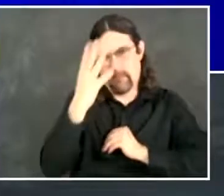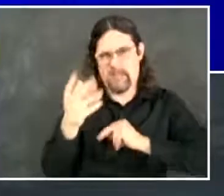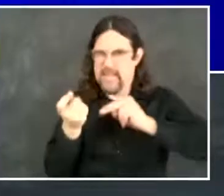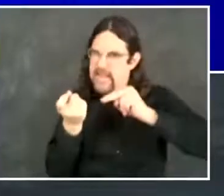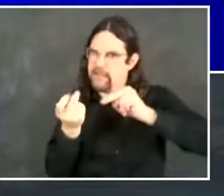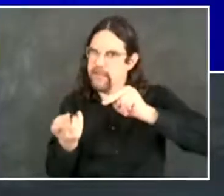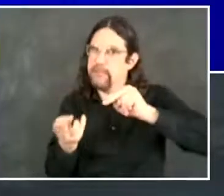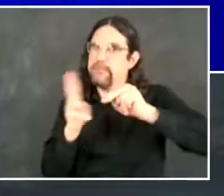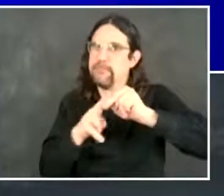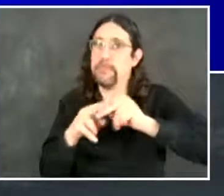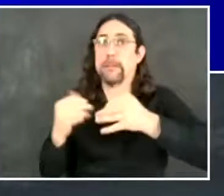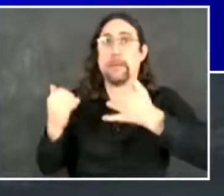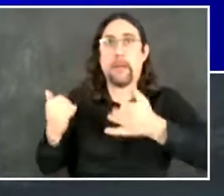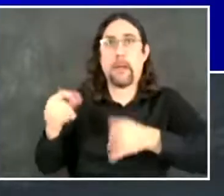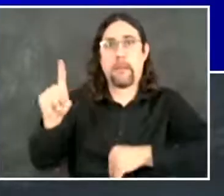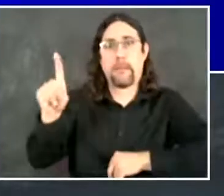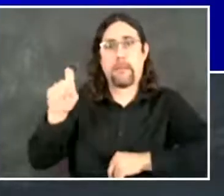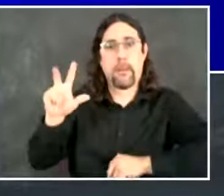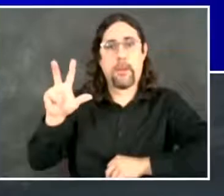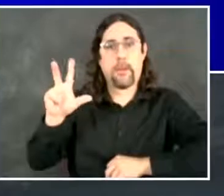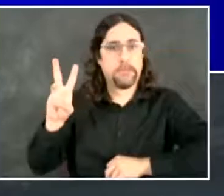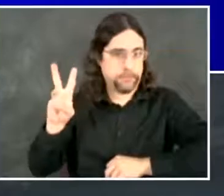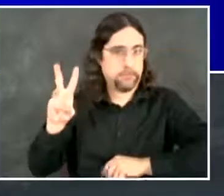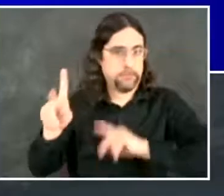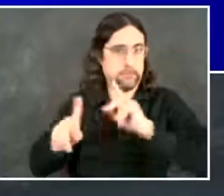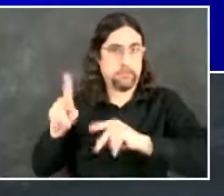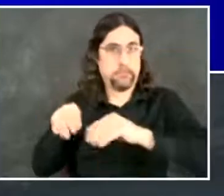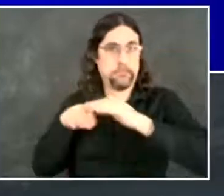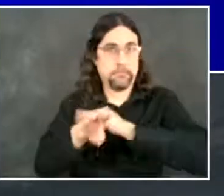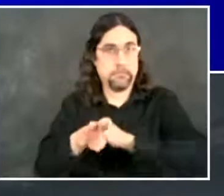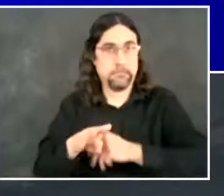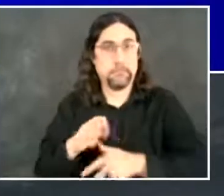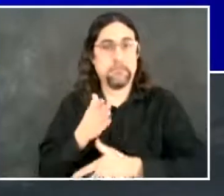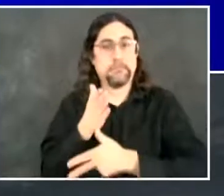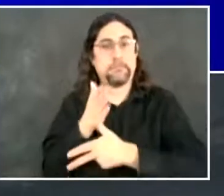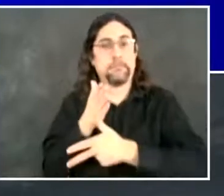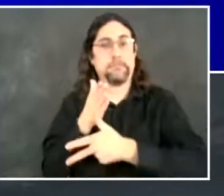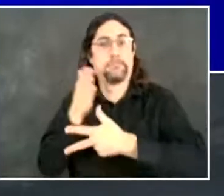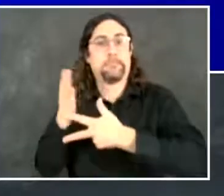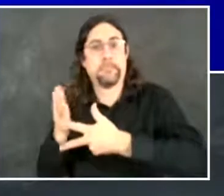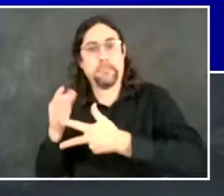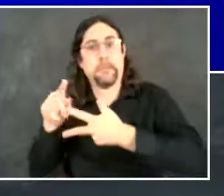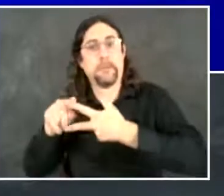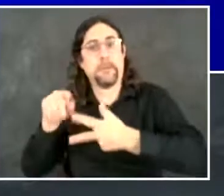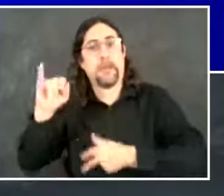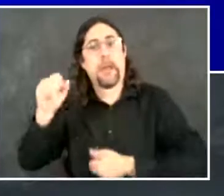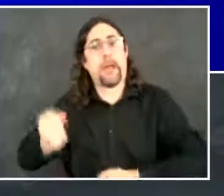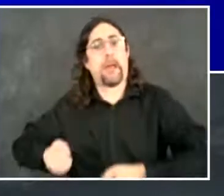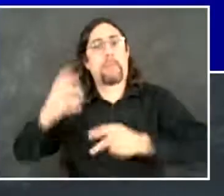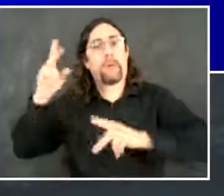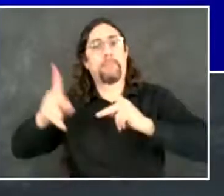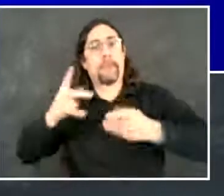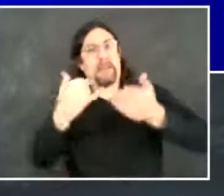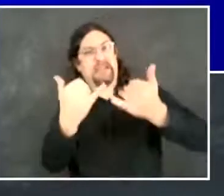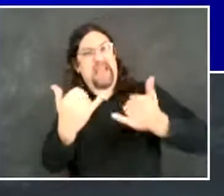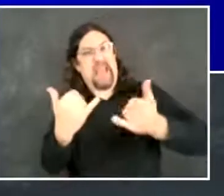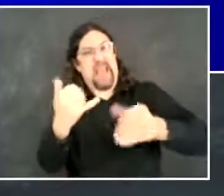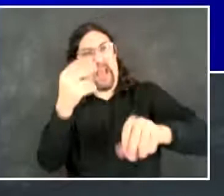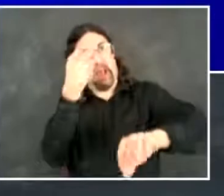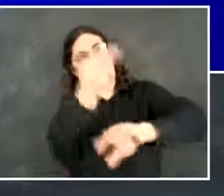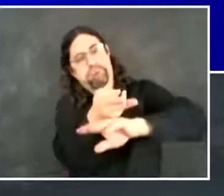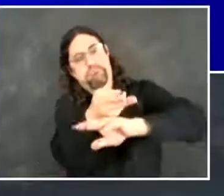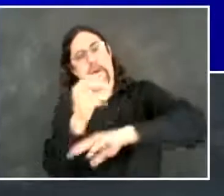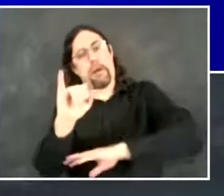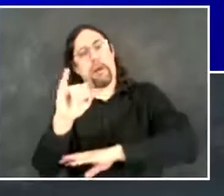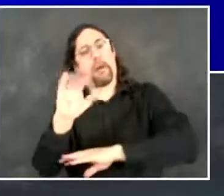health and hospitals for suspected COVID went down, but only by 705 to 704. 704 is not a good number. Progress, but not the kind